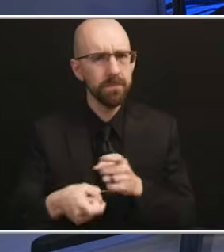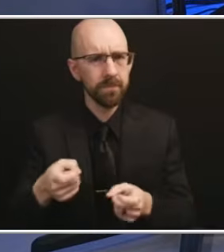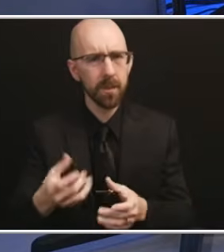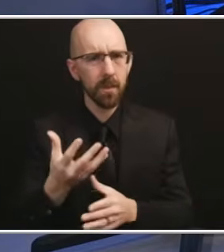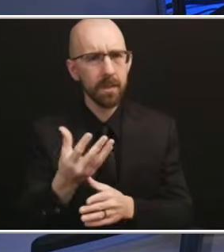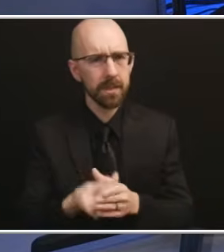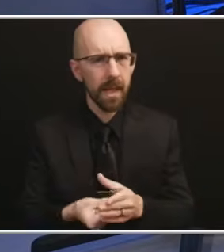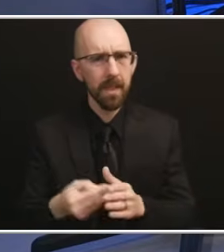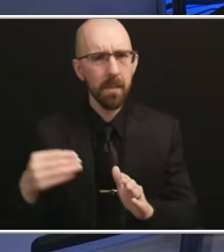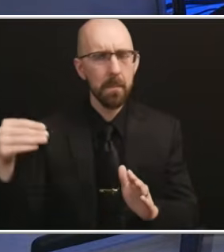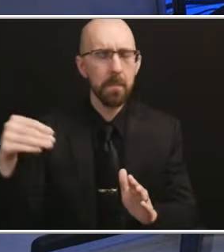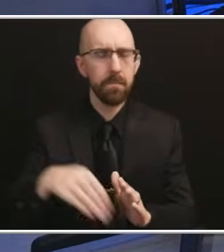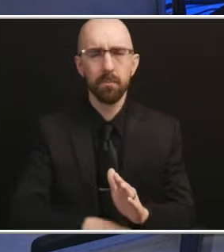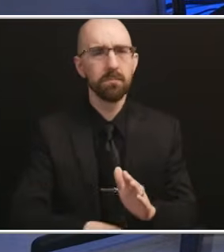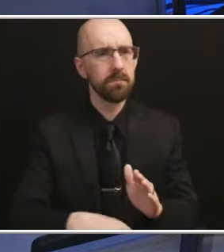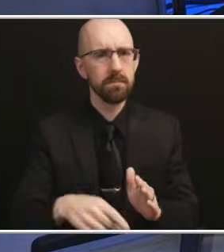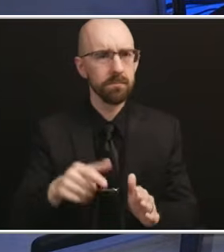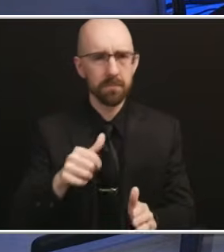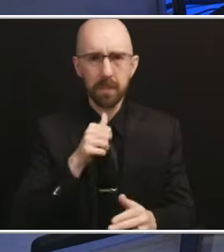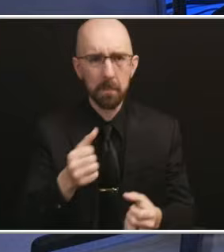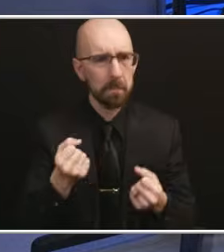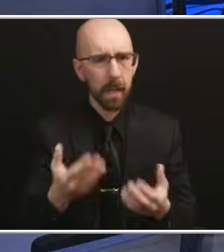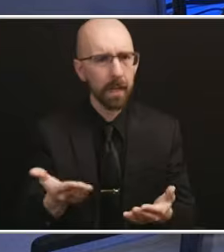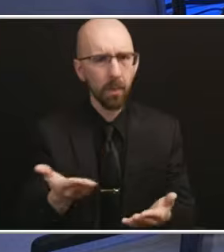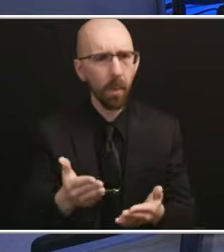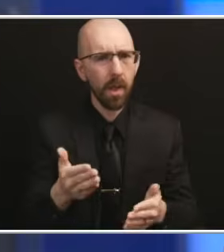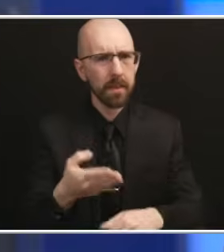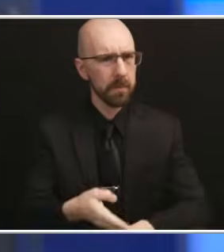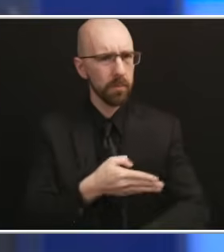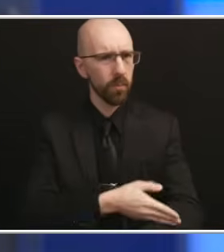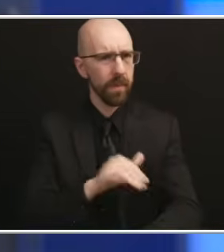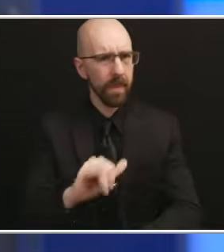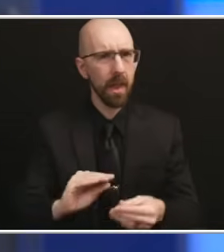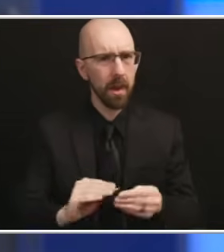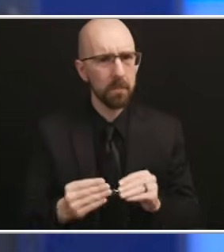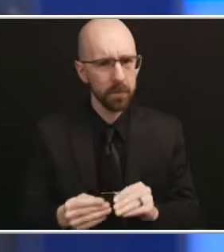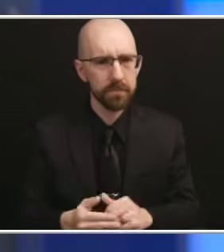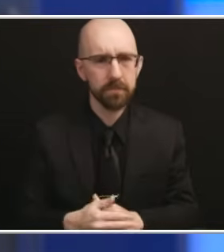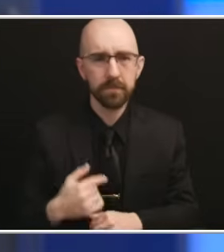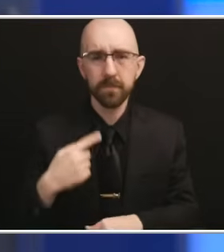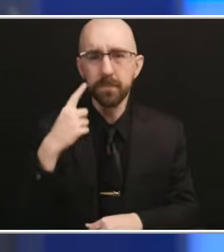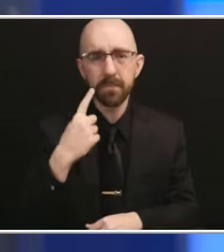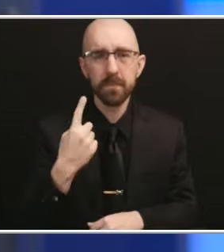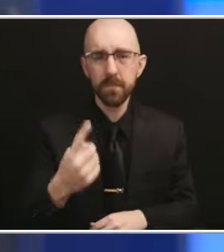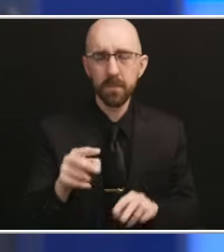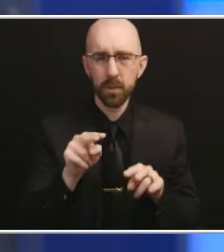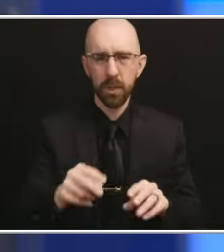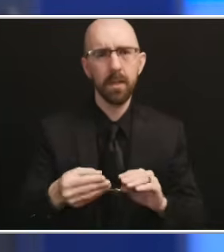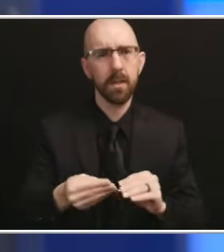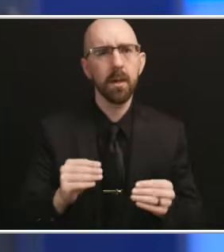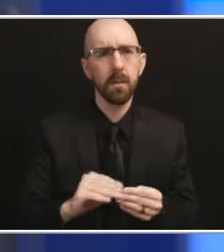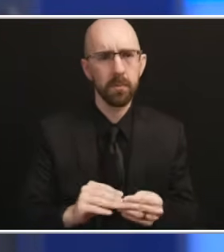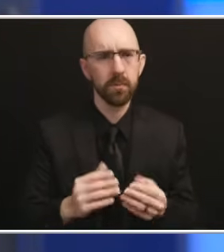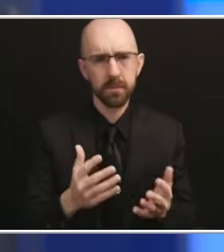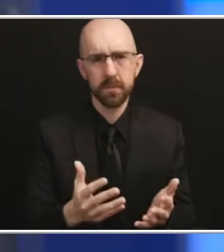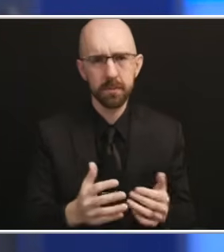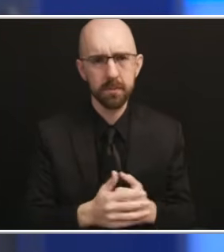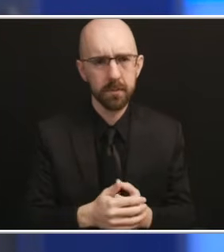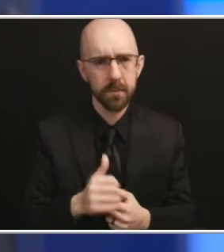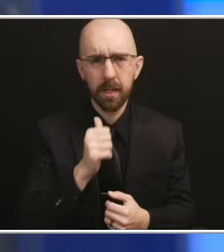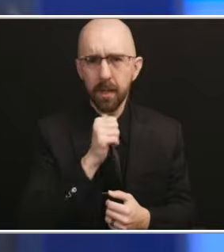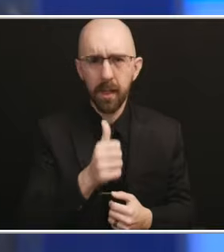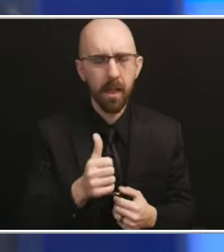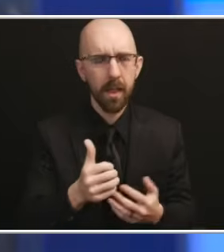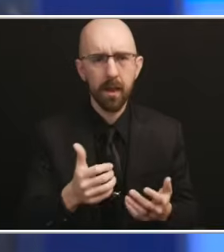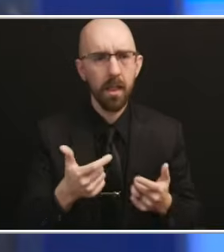in the past 30 years. What's driving that improvement? I think one is looking at the numbers. There's not a large